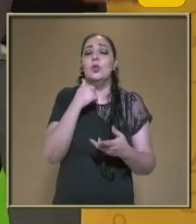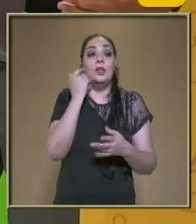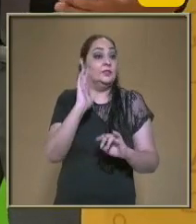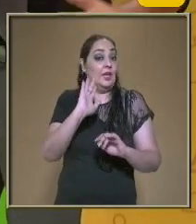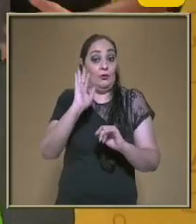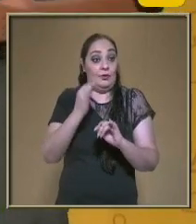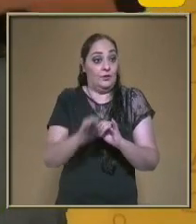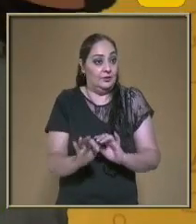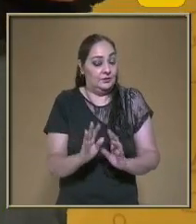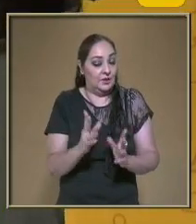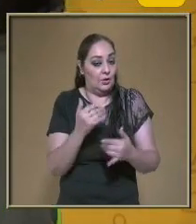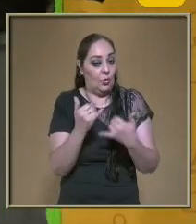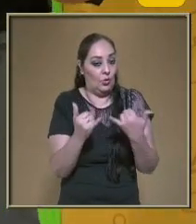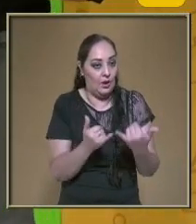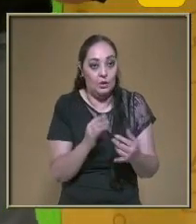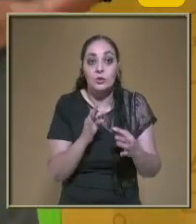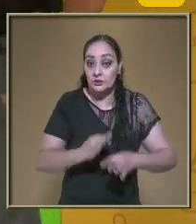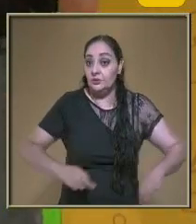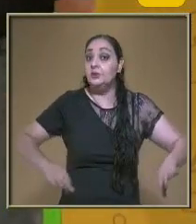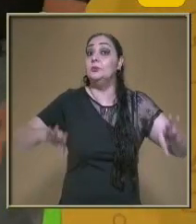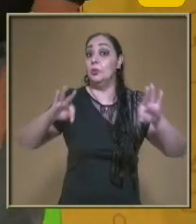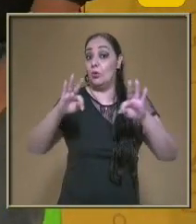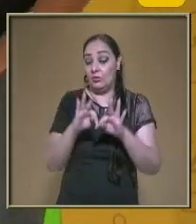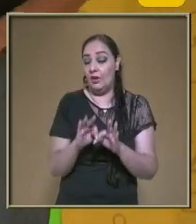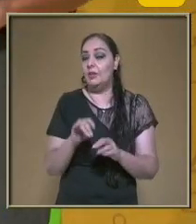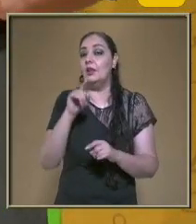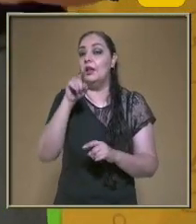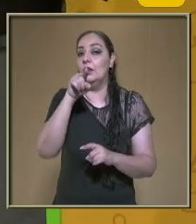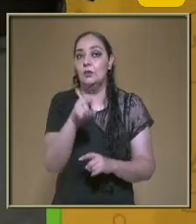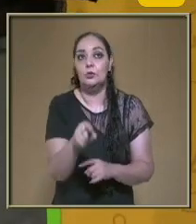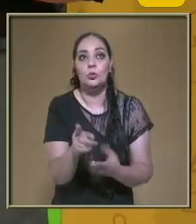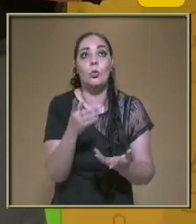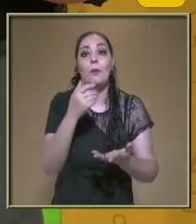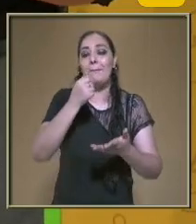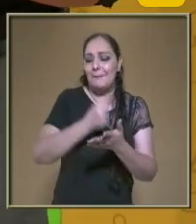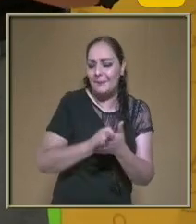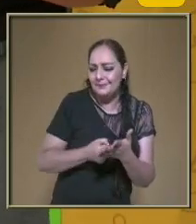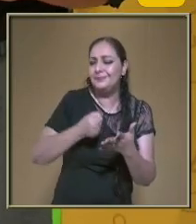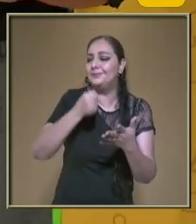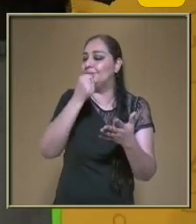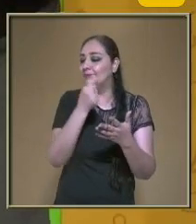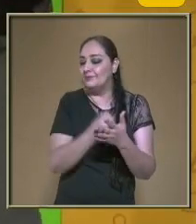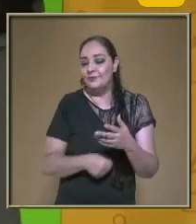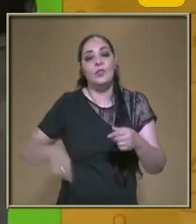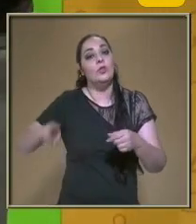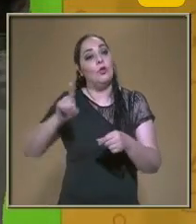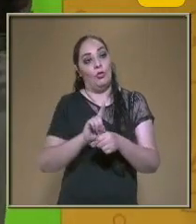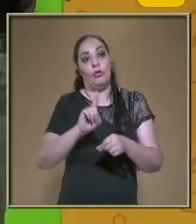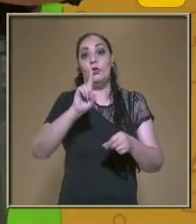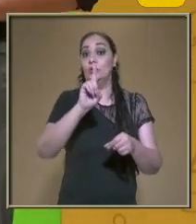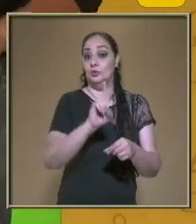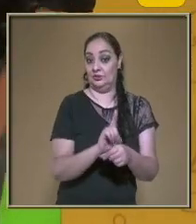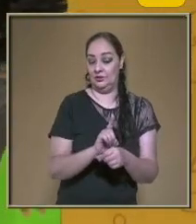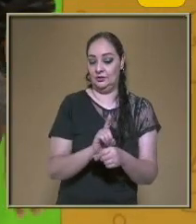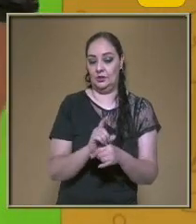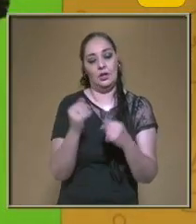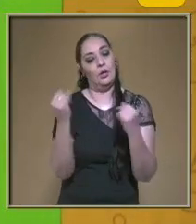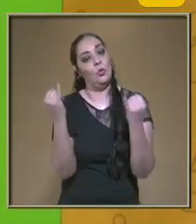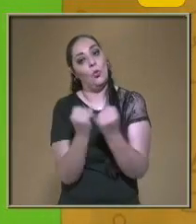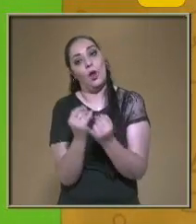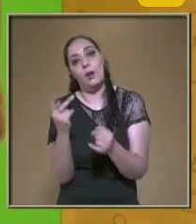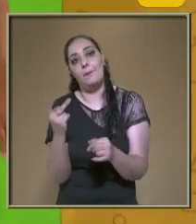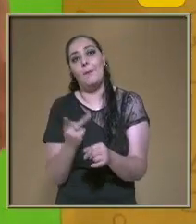the game, it is very important that you practice every day. Well, the same thing is gonna